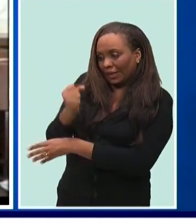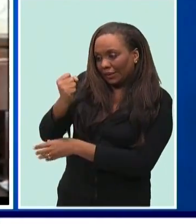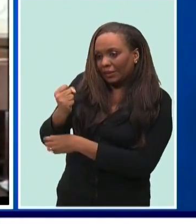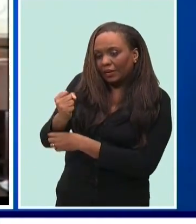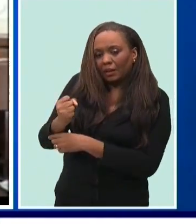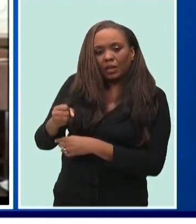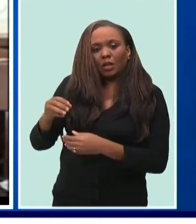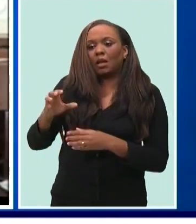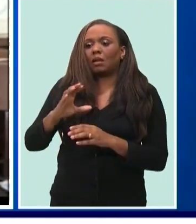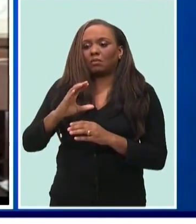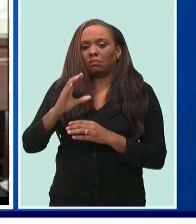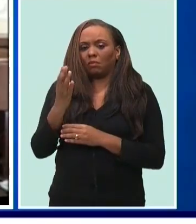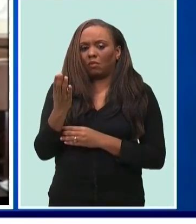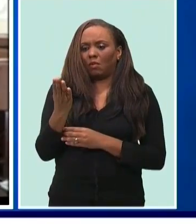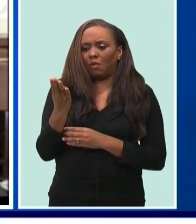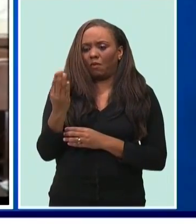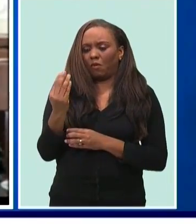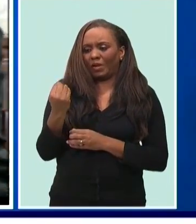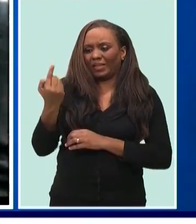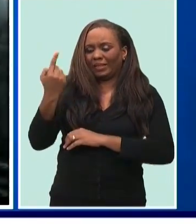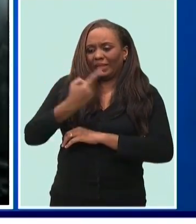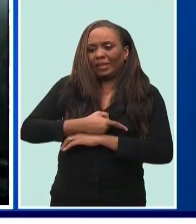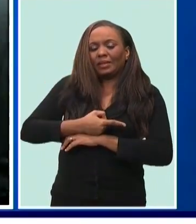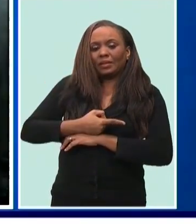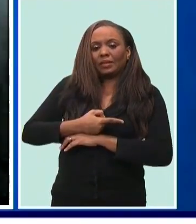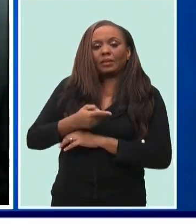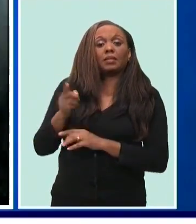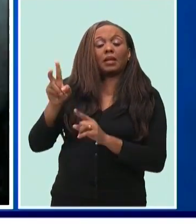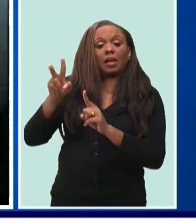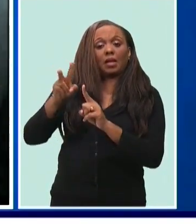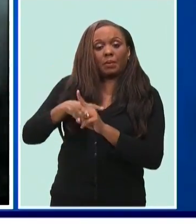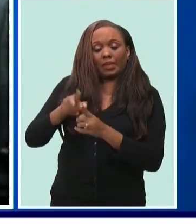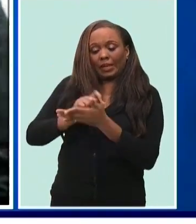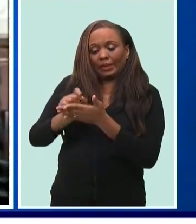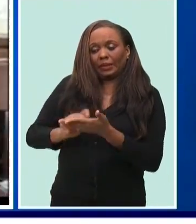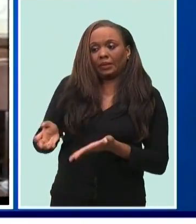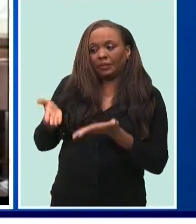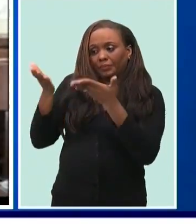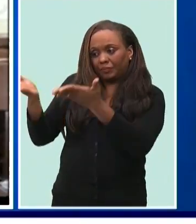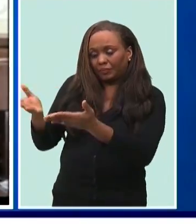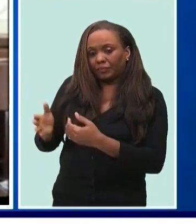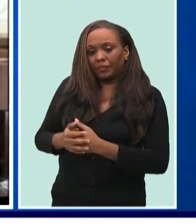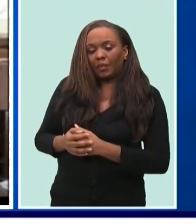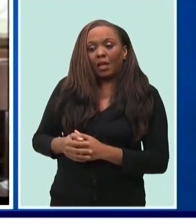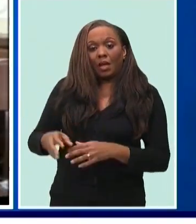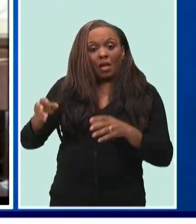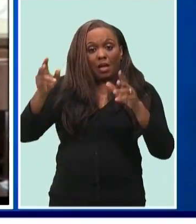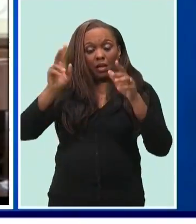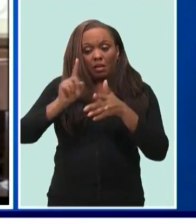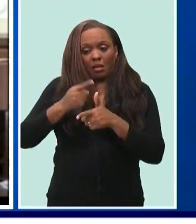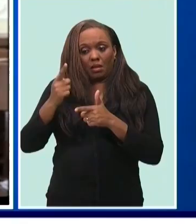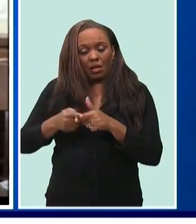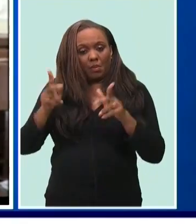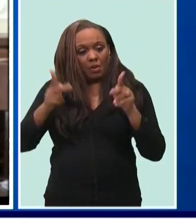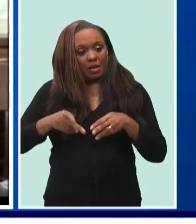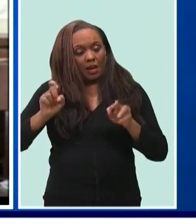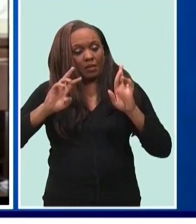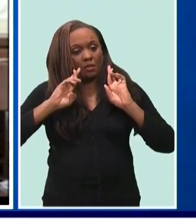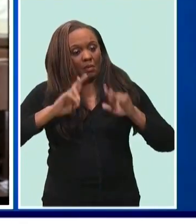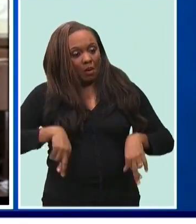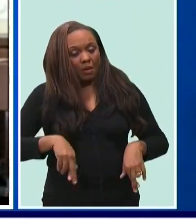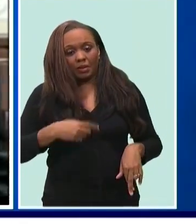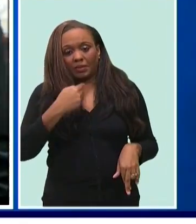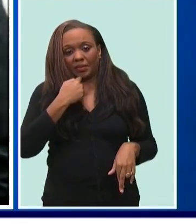14 days notice of that application, and the defendant in clause 14 of the bill